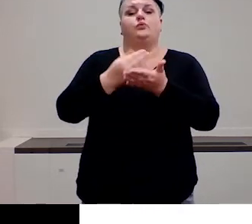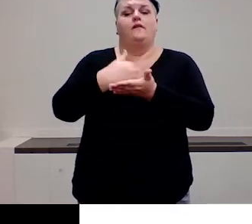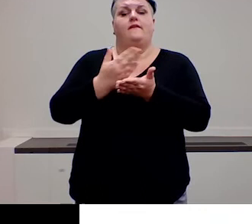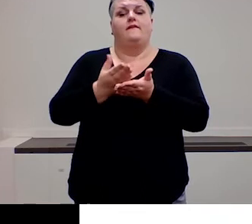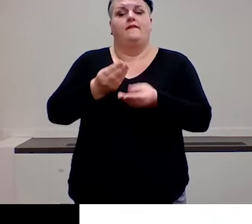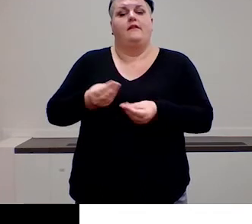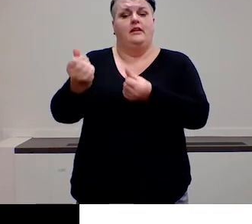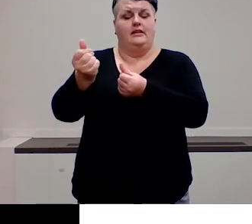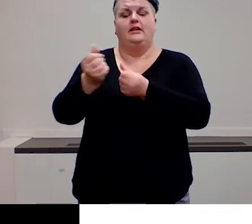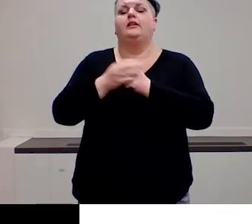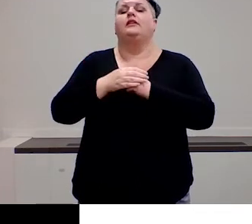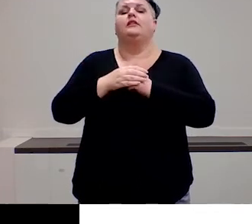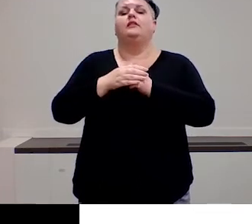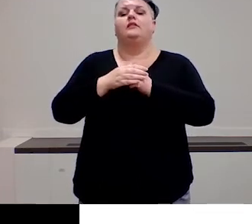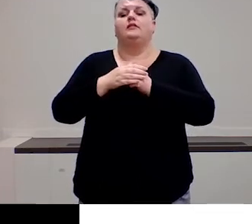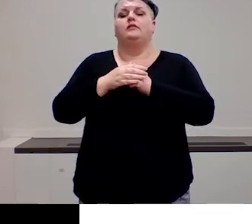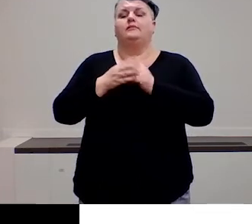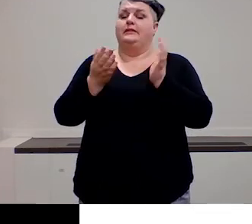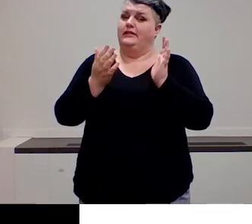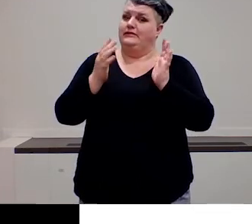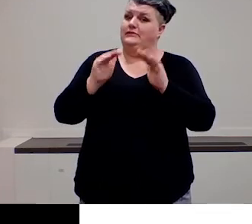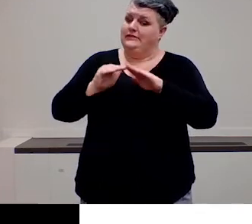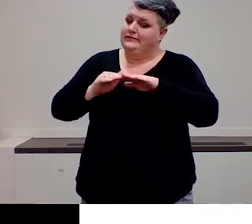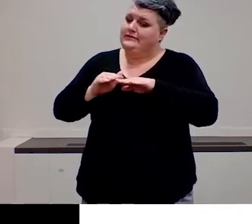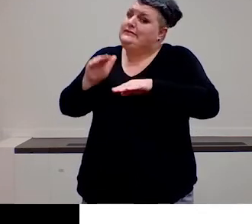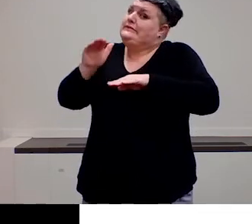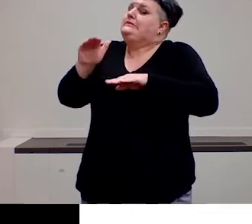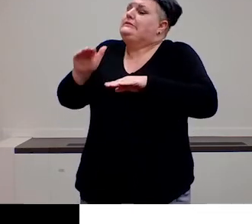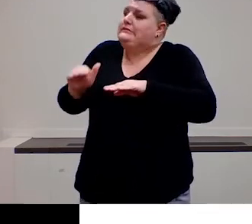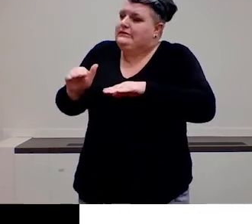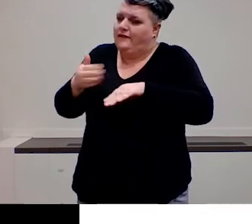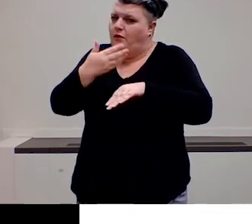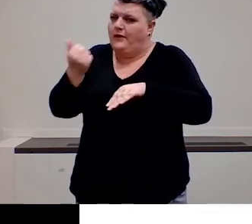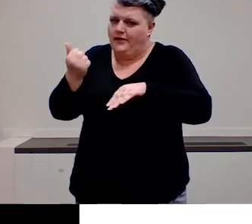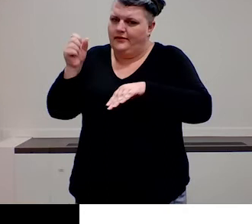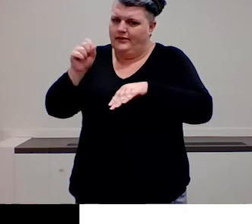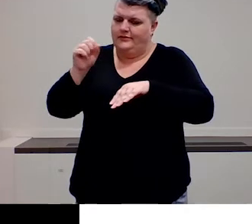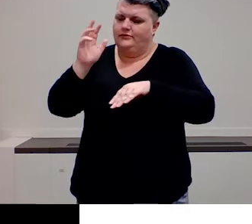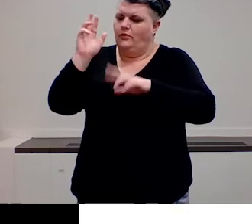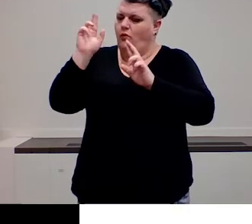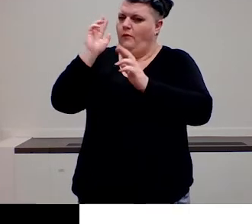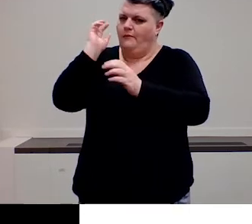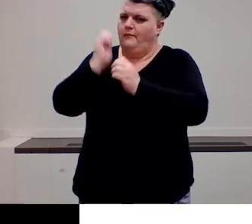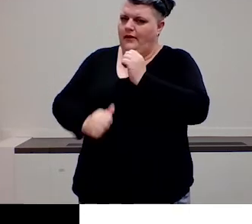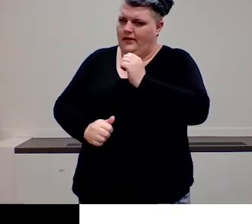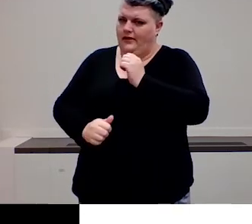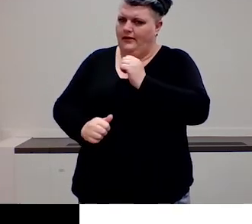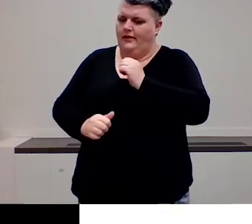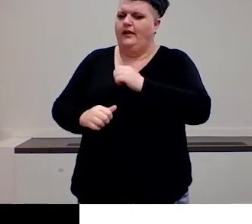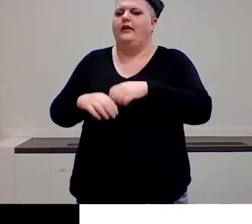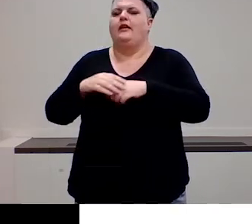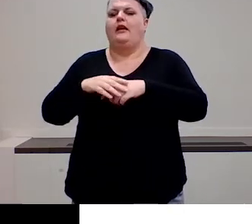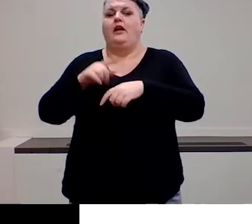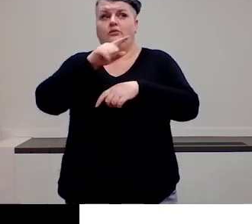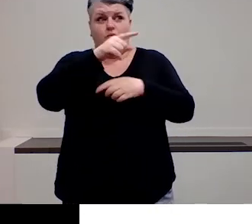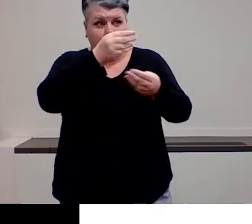that, and again, I feel like that's a step in the right direction. So I certainly hope that passes. And Mr. Sexualty, you'll certainly let us know